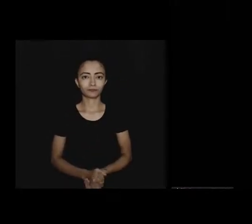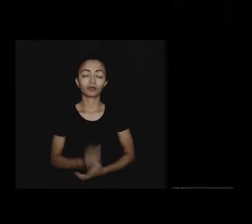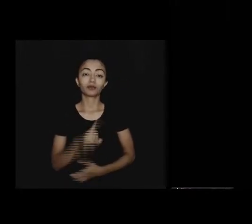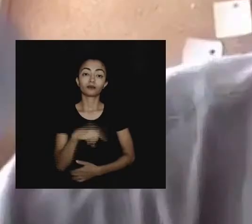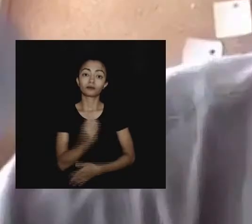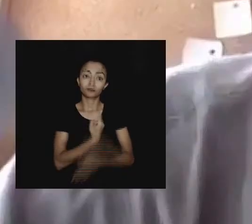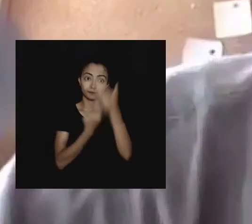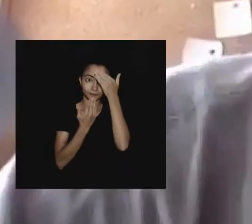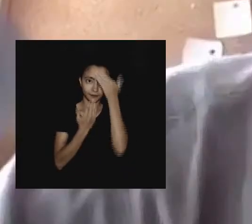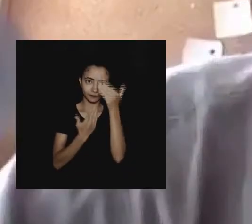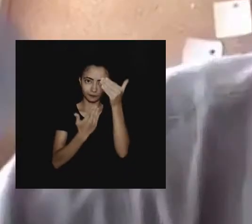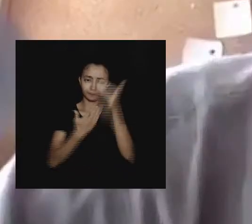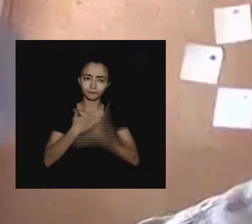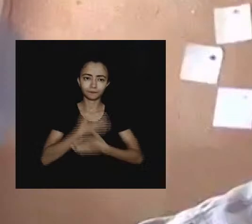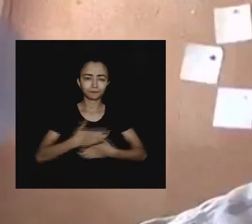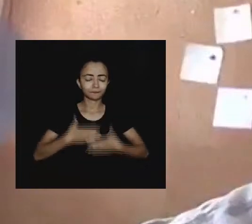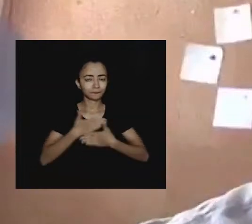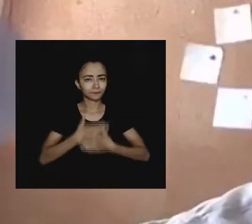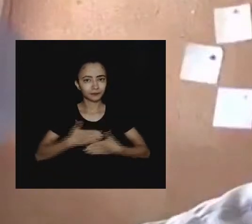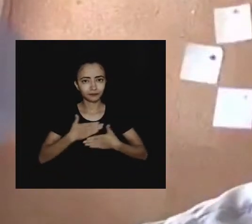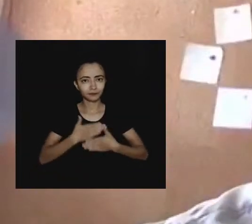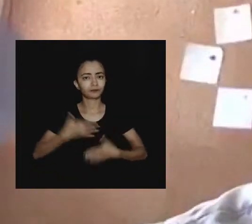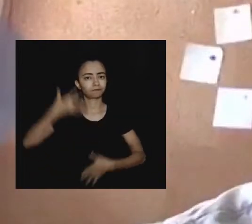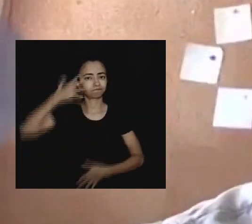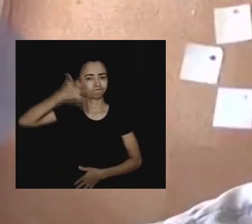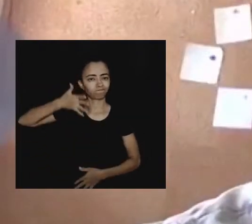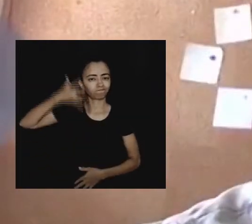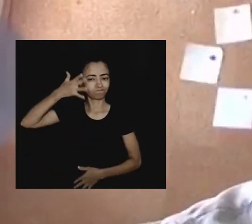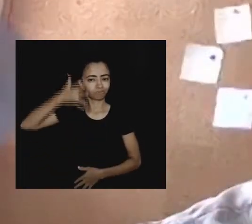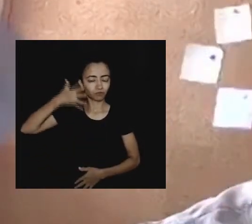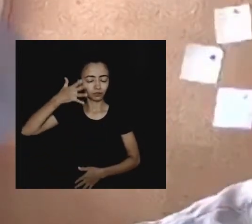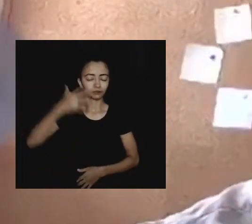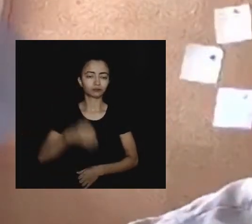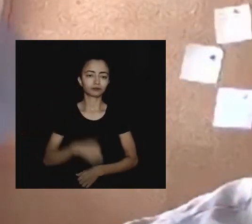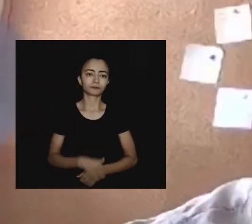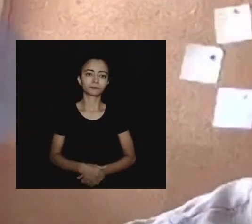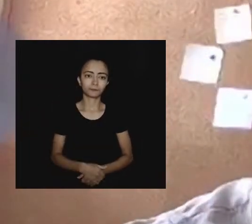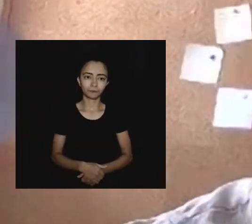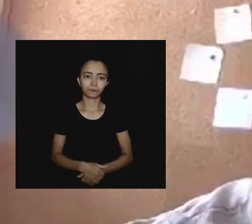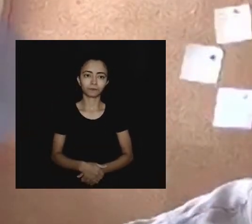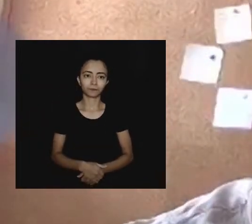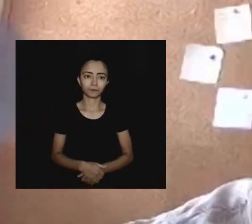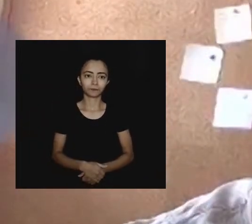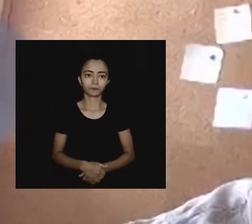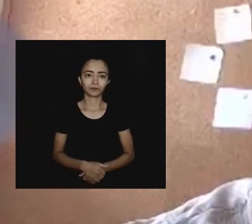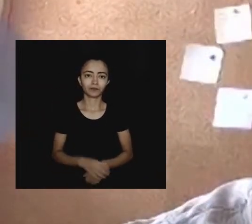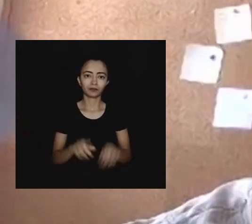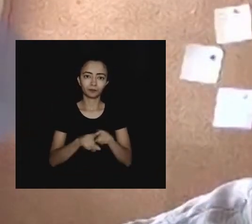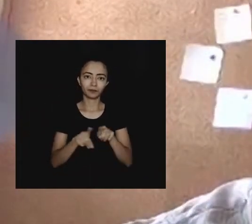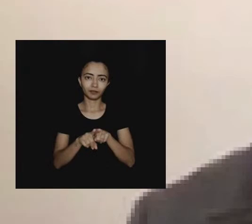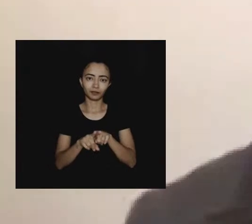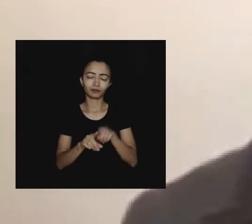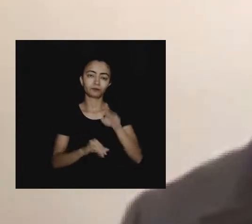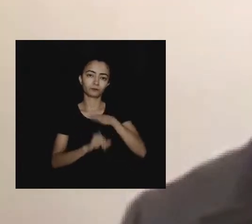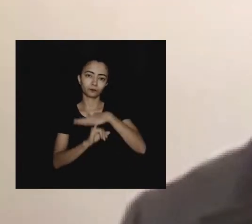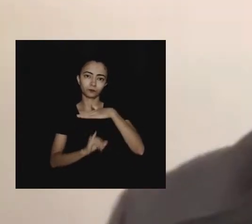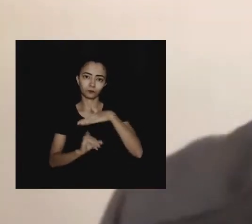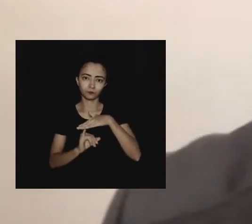We thank you, Rodrigo. It's a pleasure hearing you speak about the advances in monitoring.